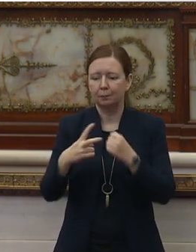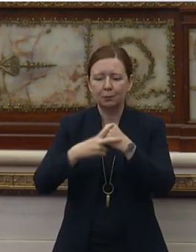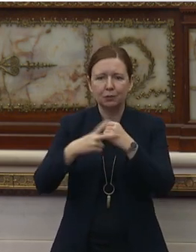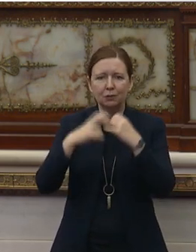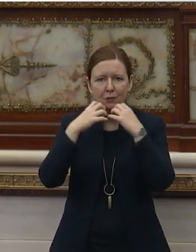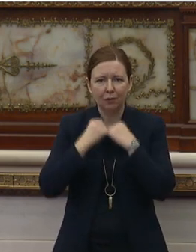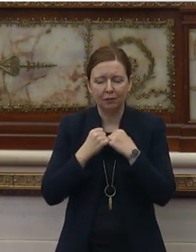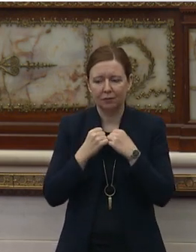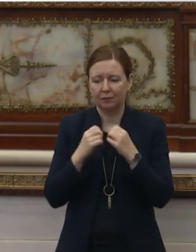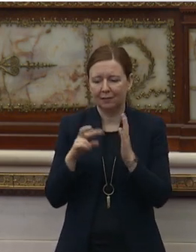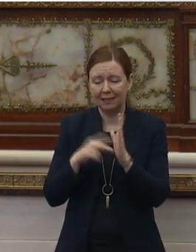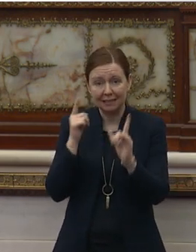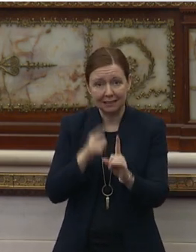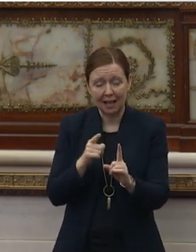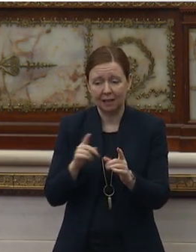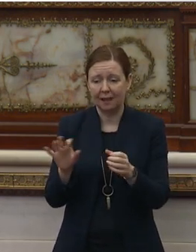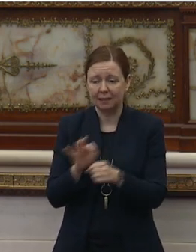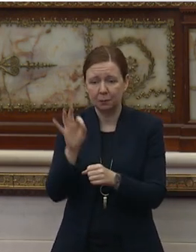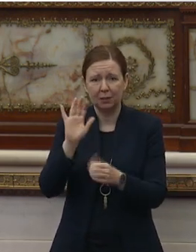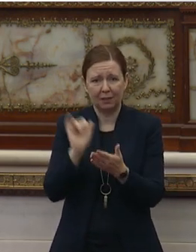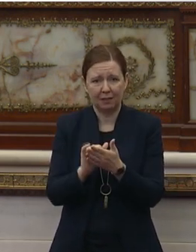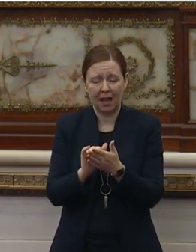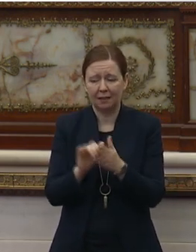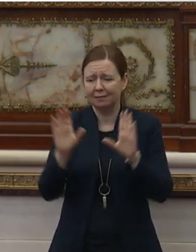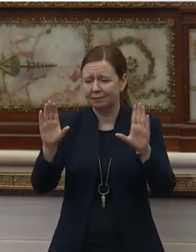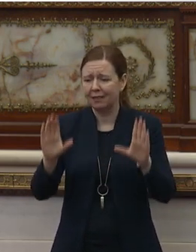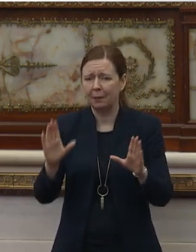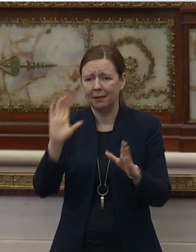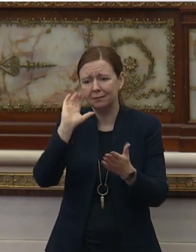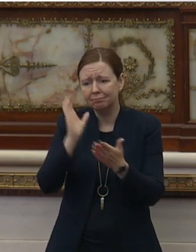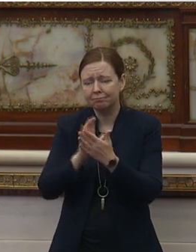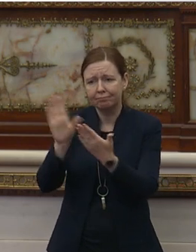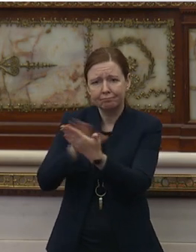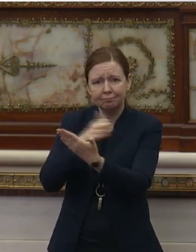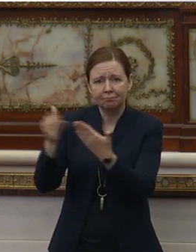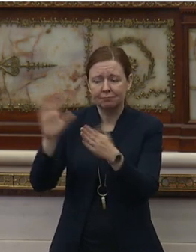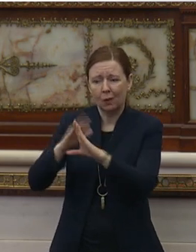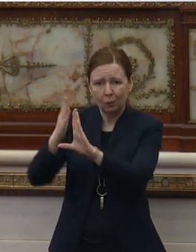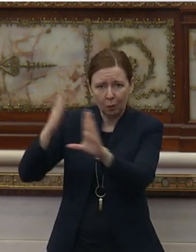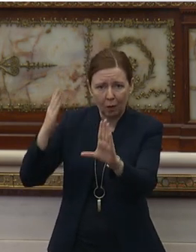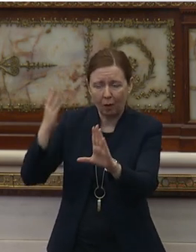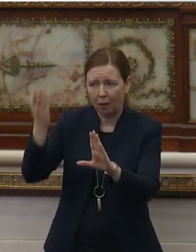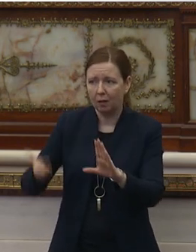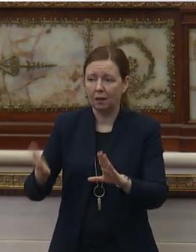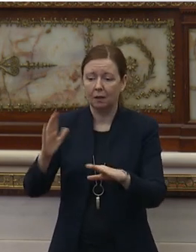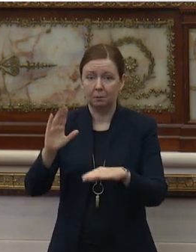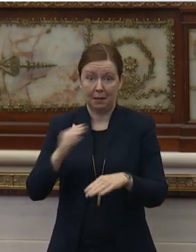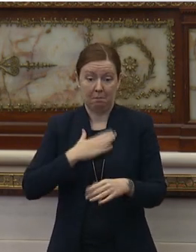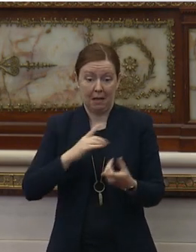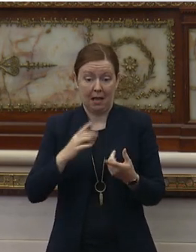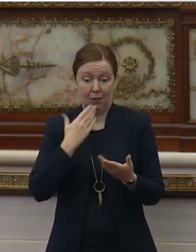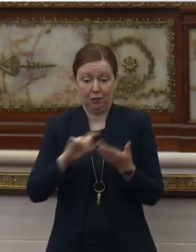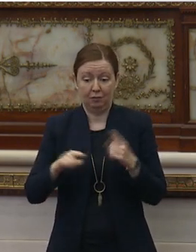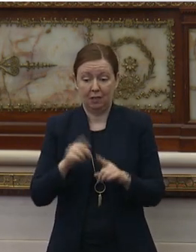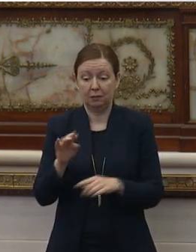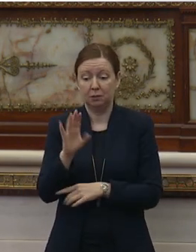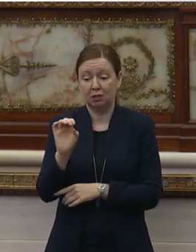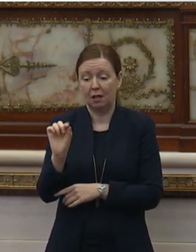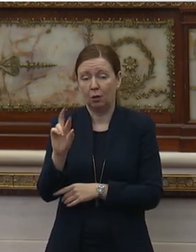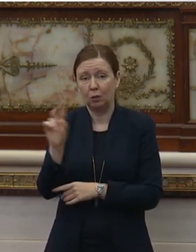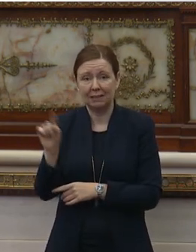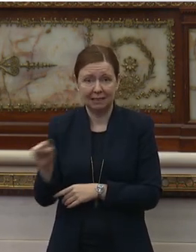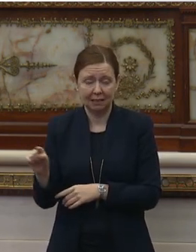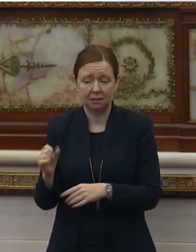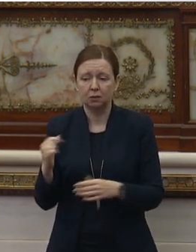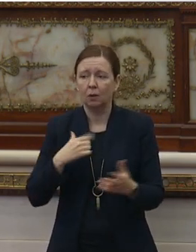preserve the intent and the spirit of that fabulous mural done by my good friend, Michelle Ortiz? And